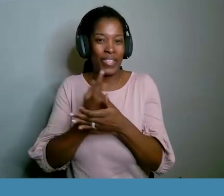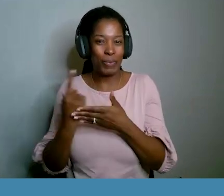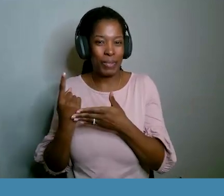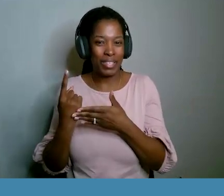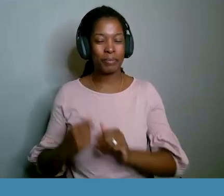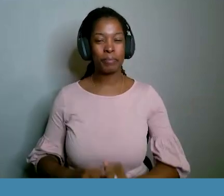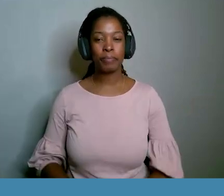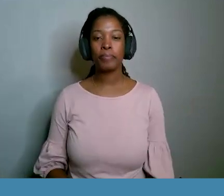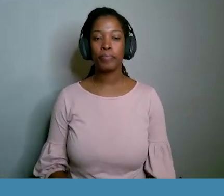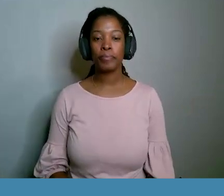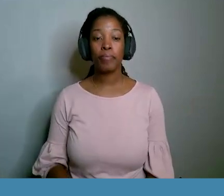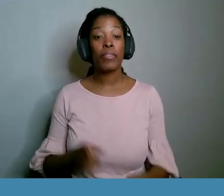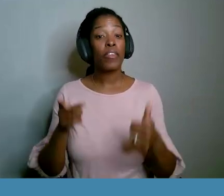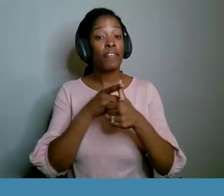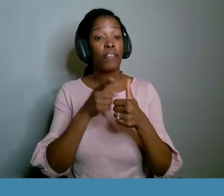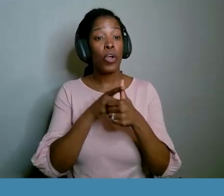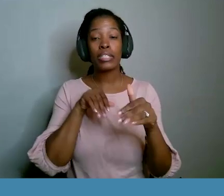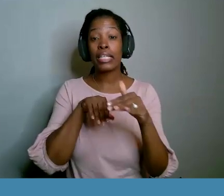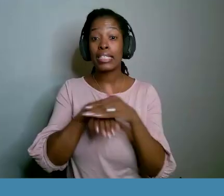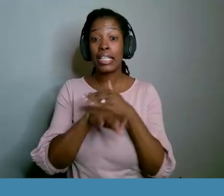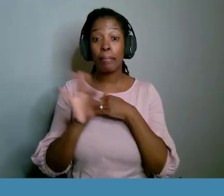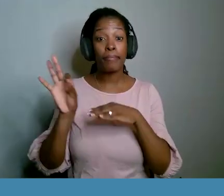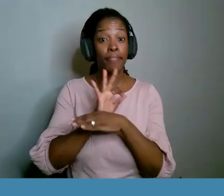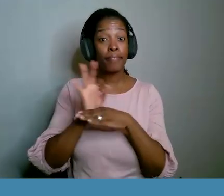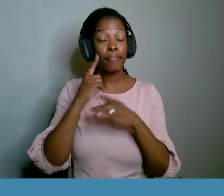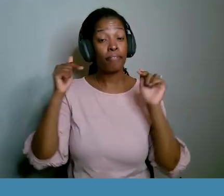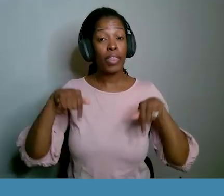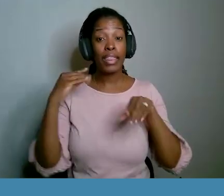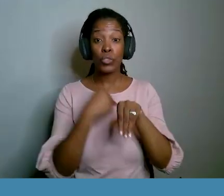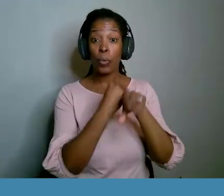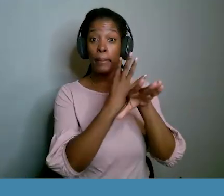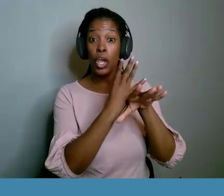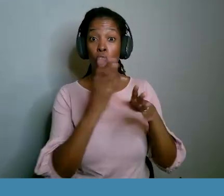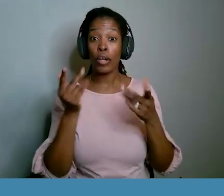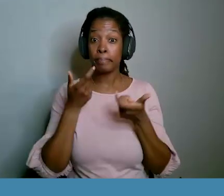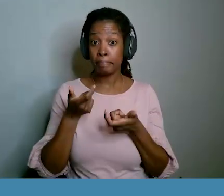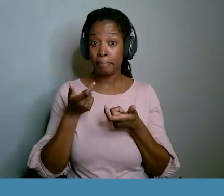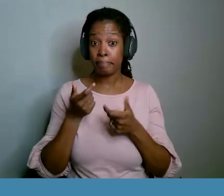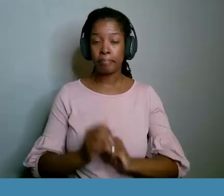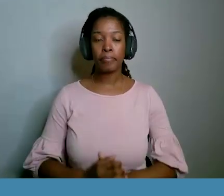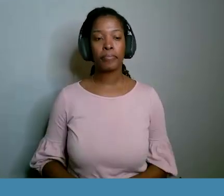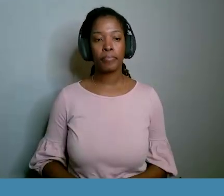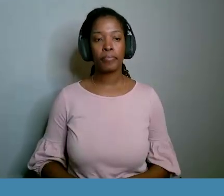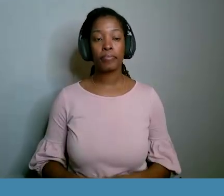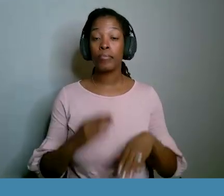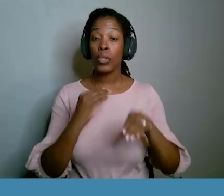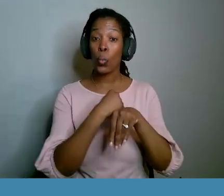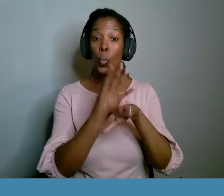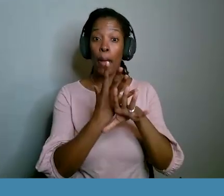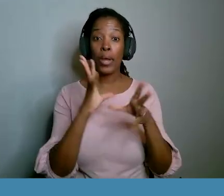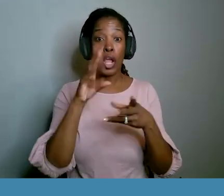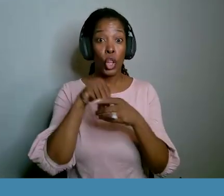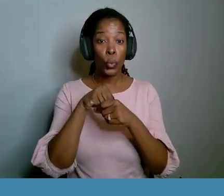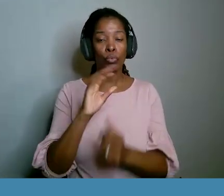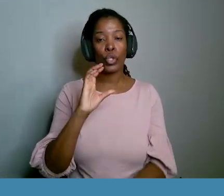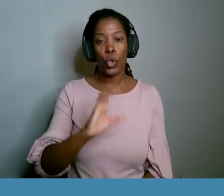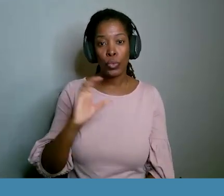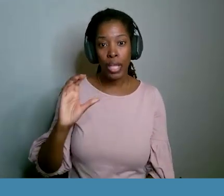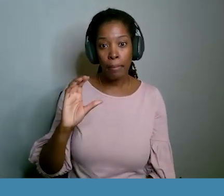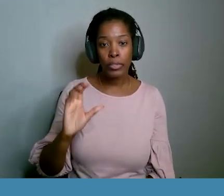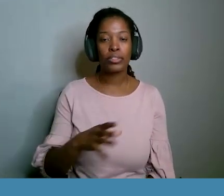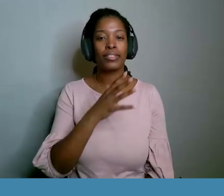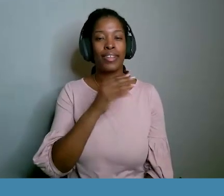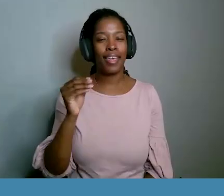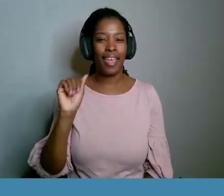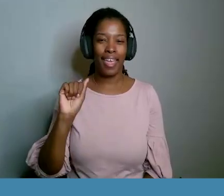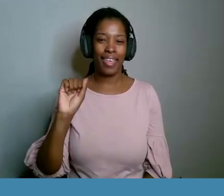will review the accessibility features of this webinar. Our webinar includes closed captions and American